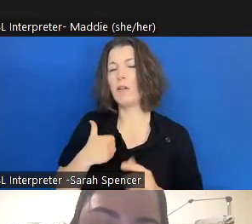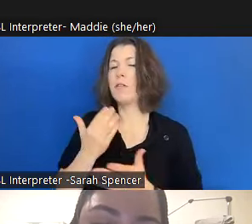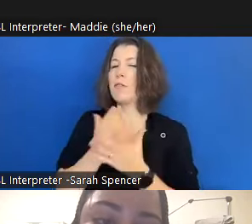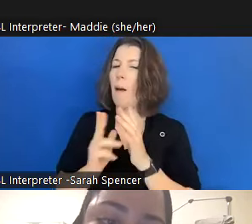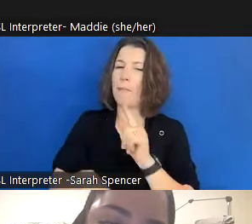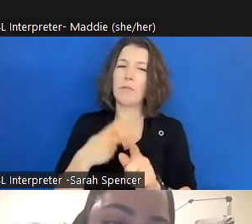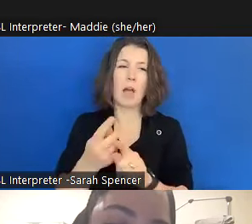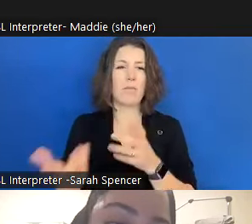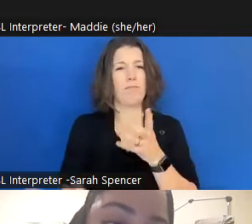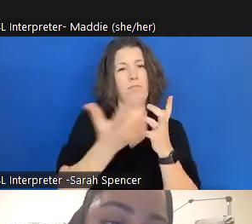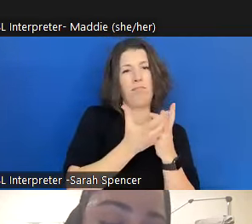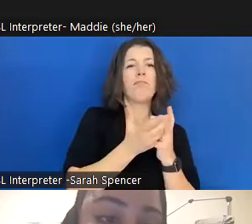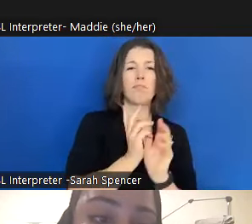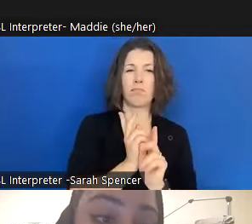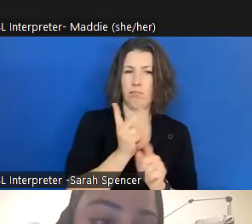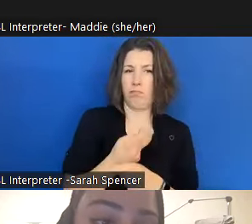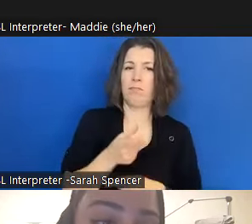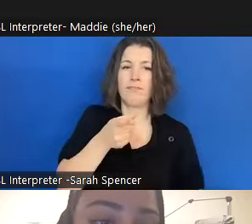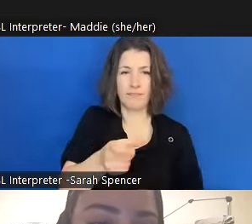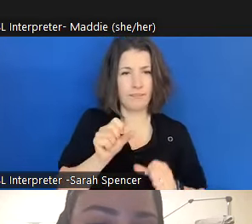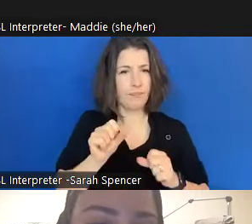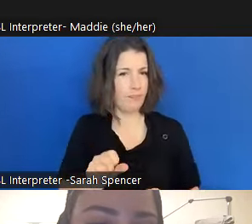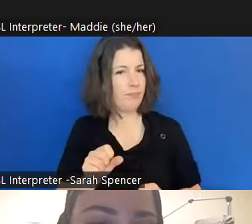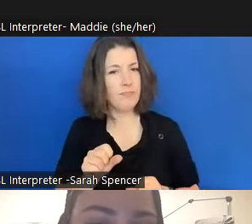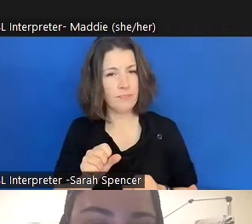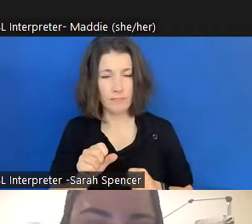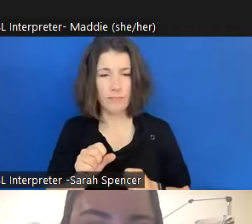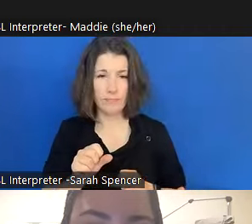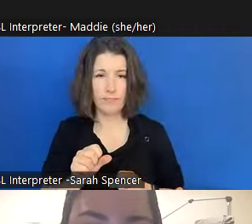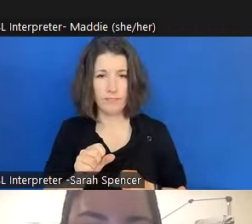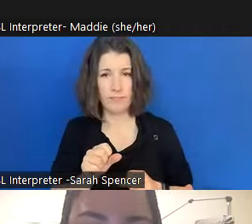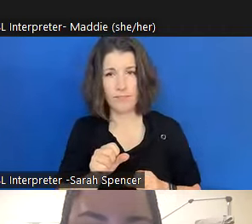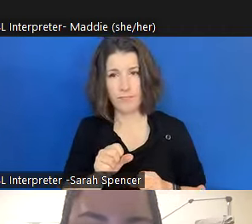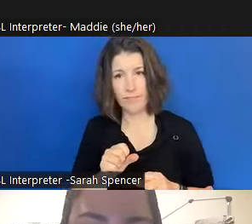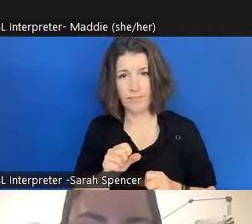adaptive product that you can purchase.